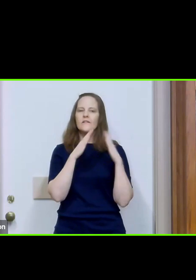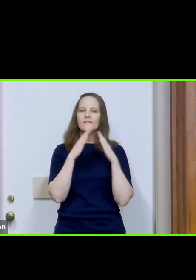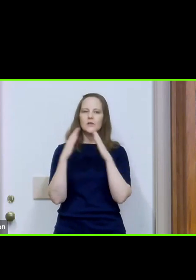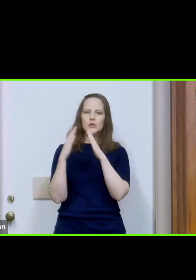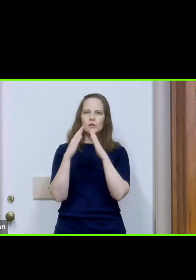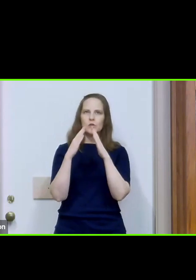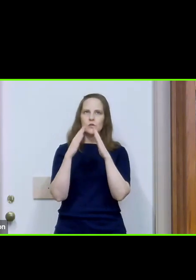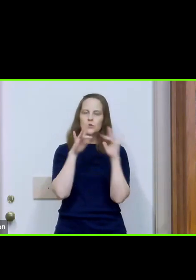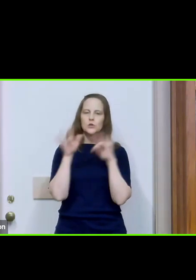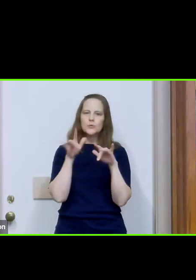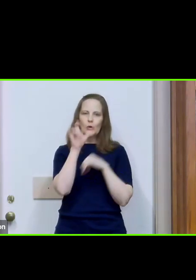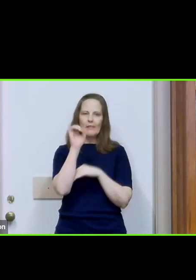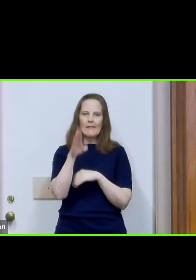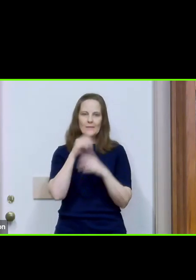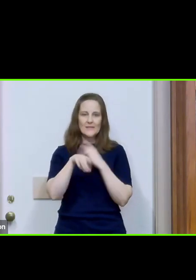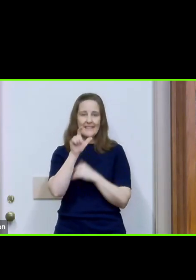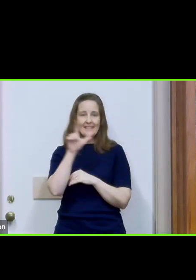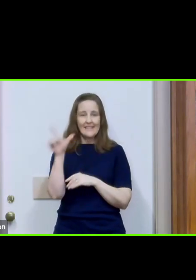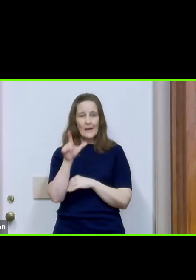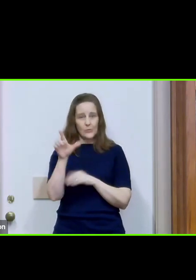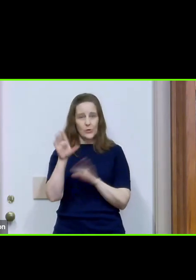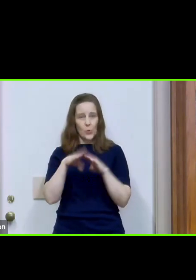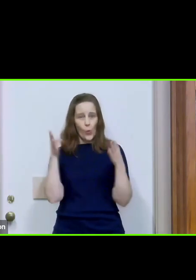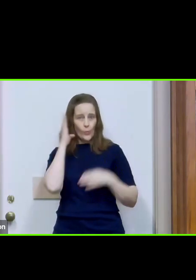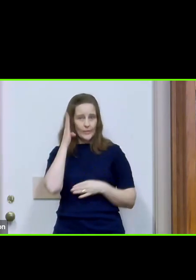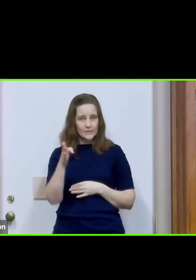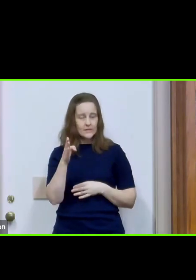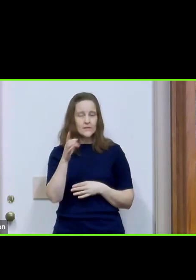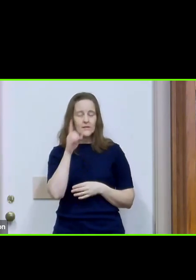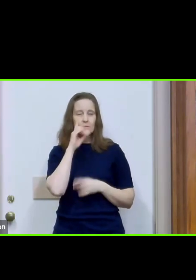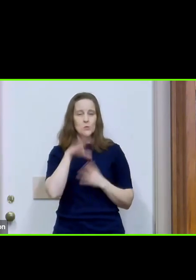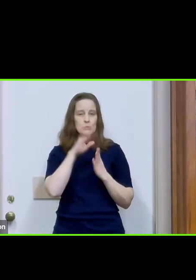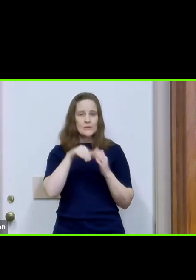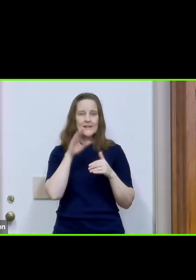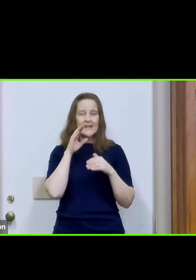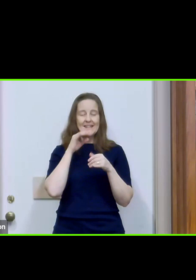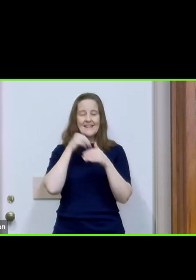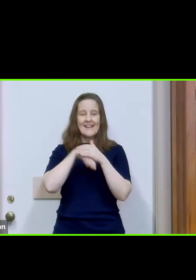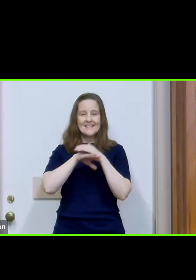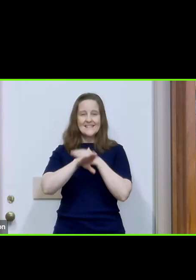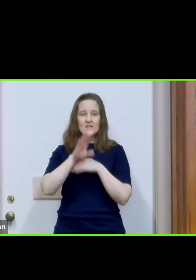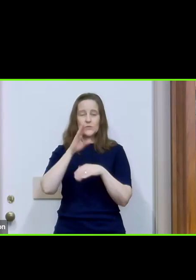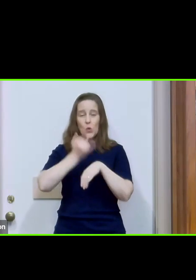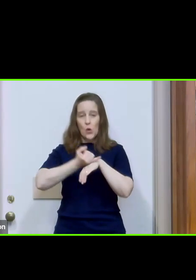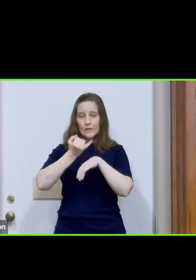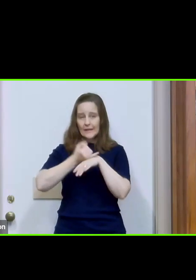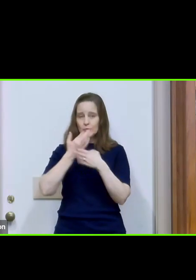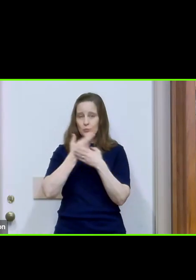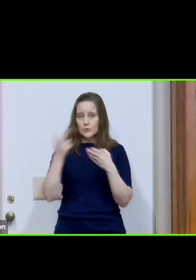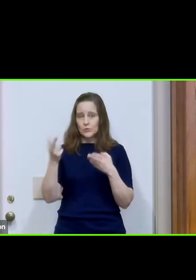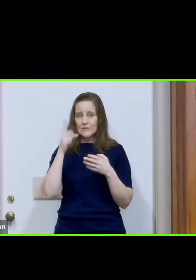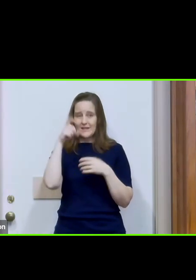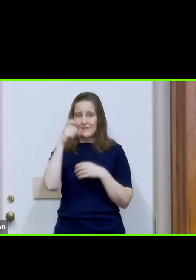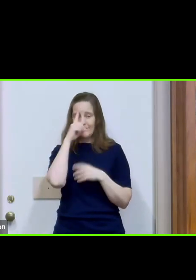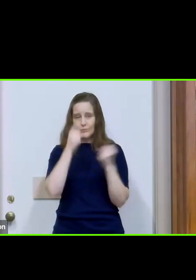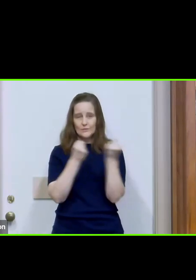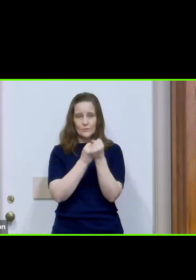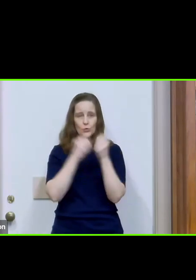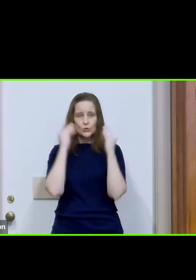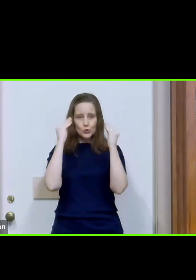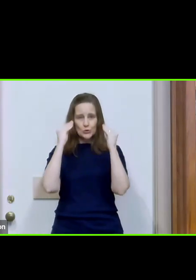and our library will be open, allowing for students to access those on-campus resources they may need in order to support their